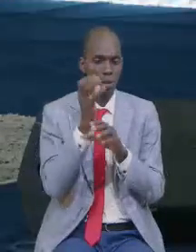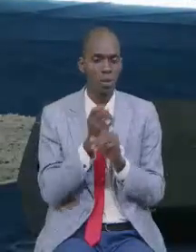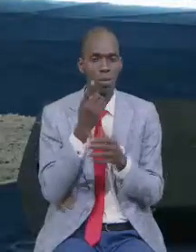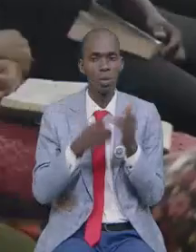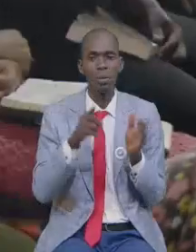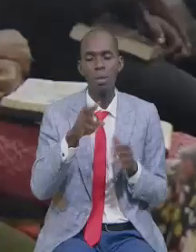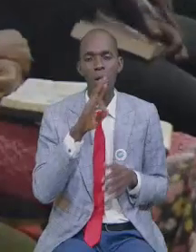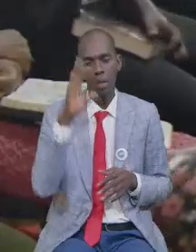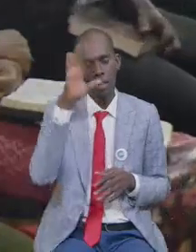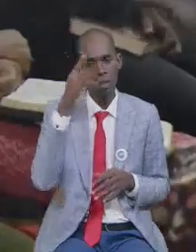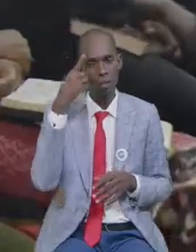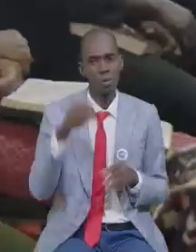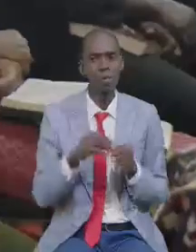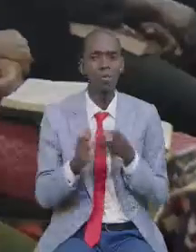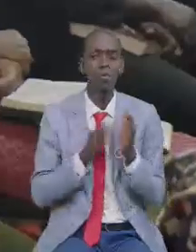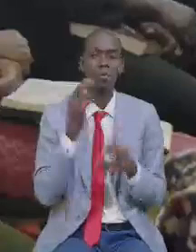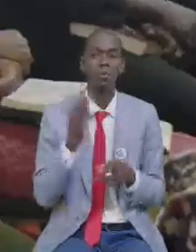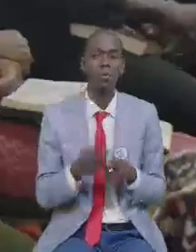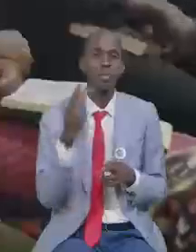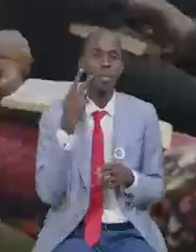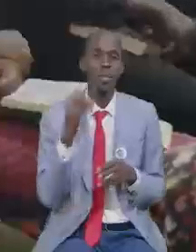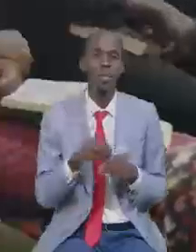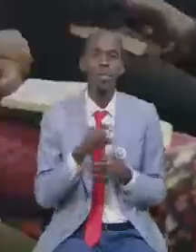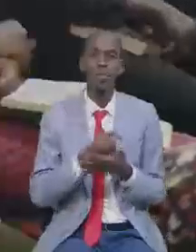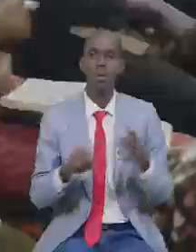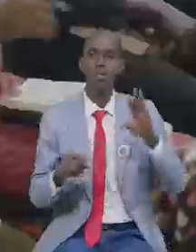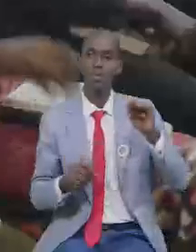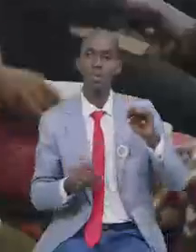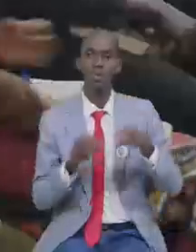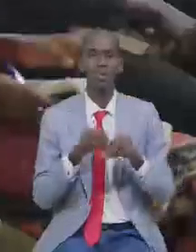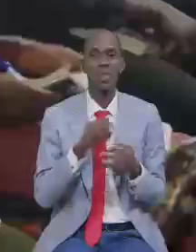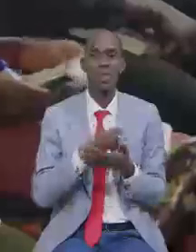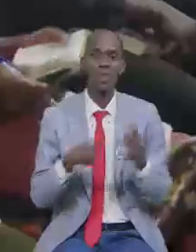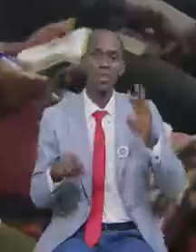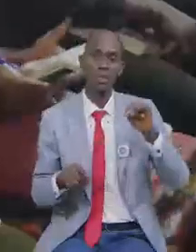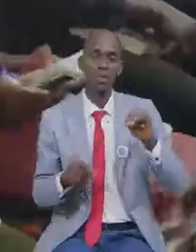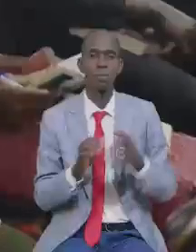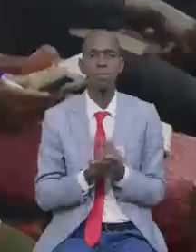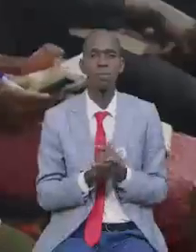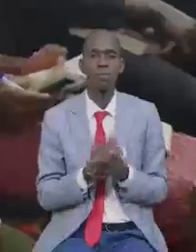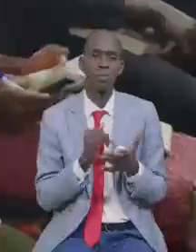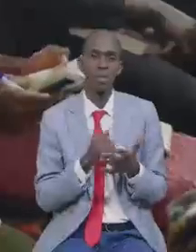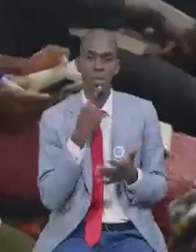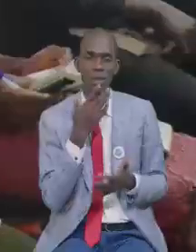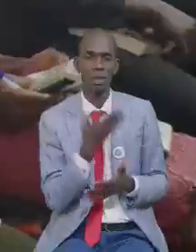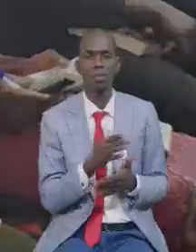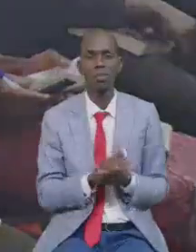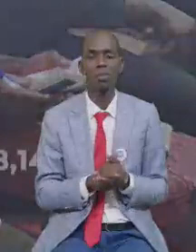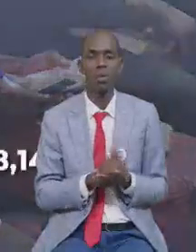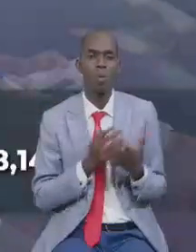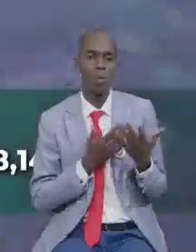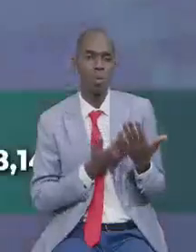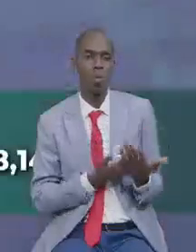for. Look at verse 14 there. In verse 14, it says, wait